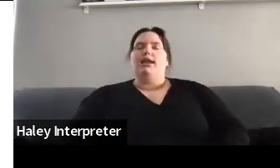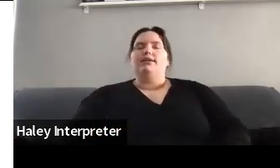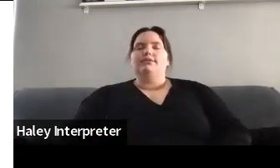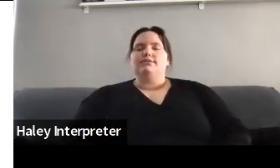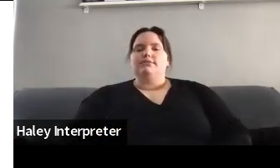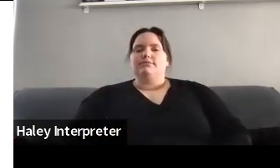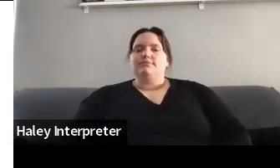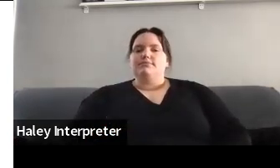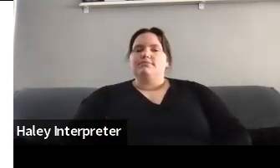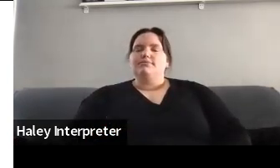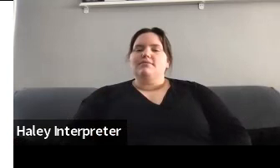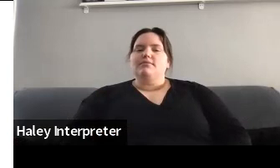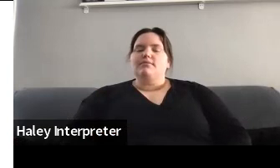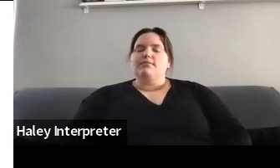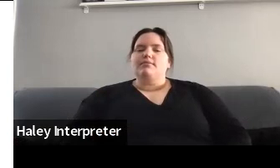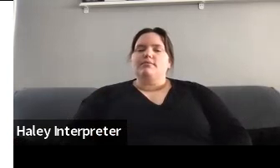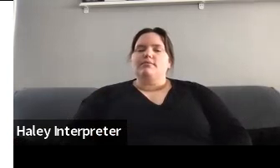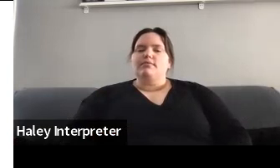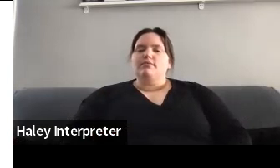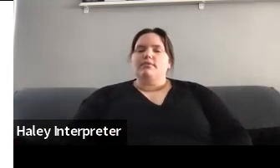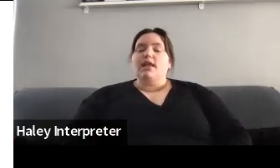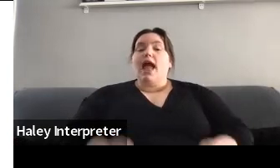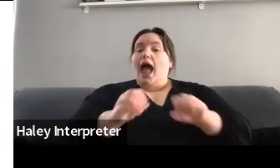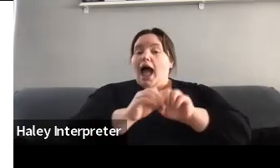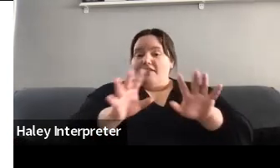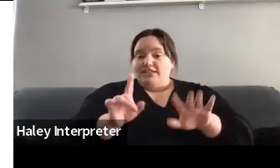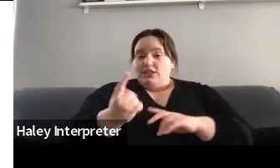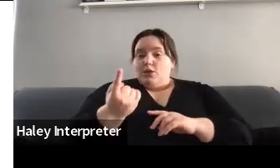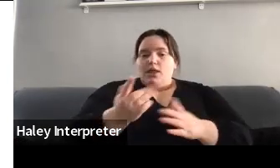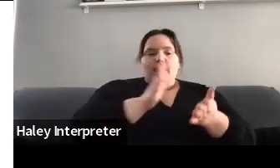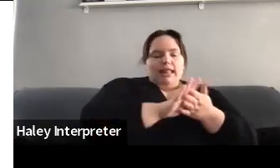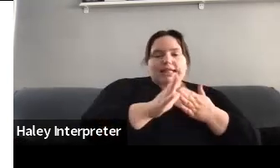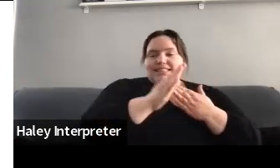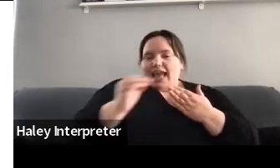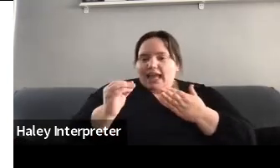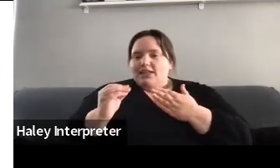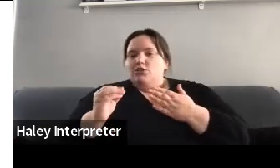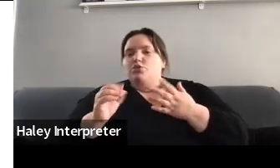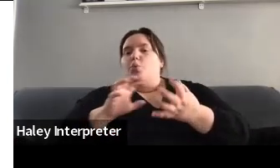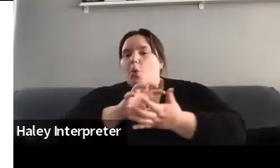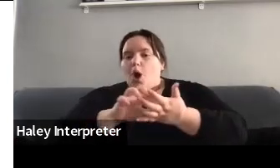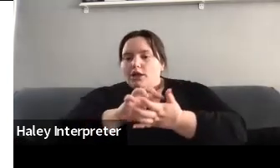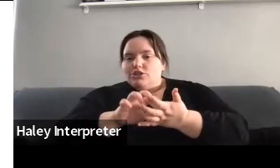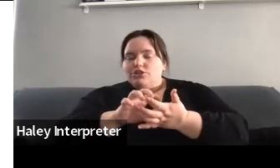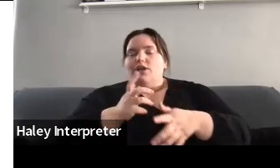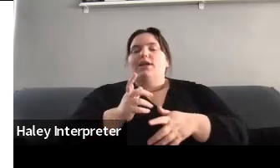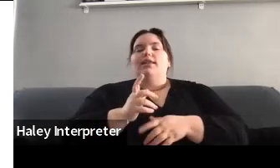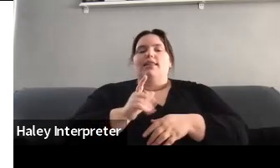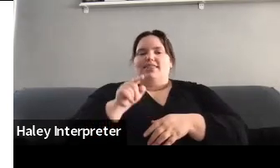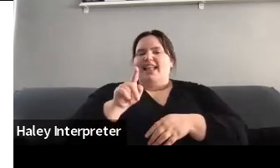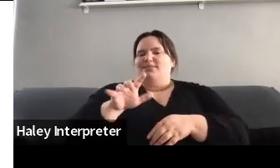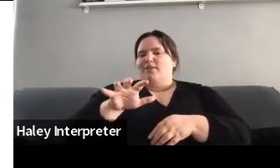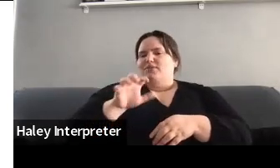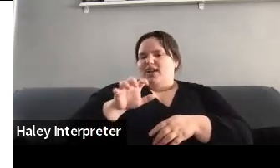that obviously the one that cleans and washes the Cat Genie, that one's about $500.